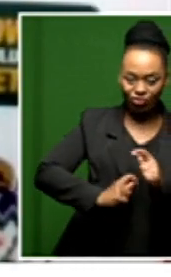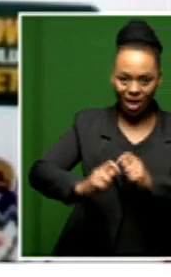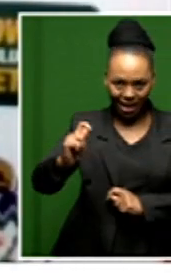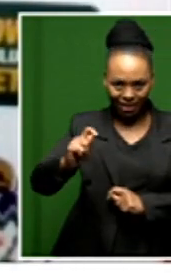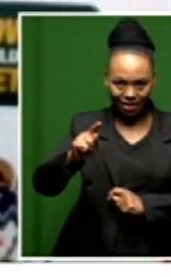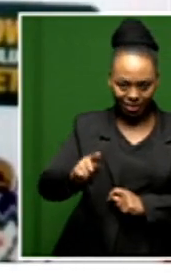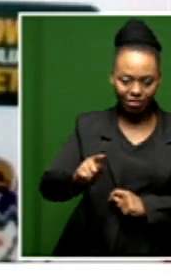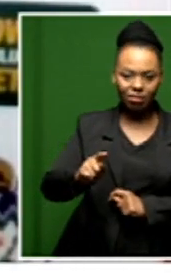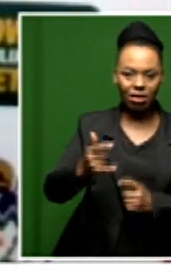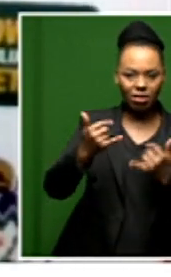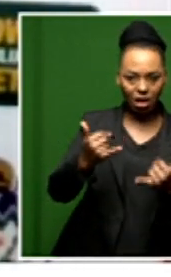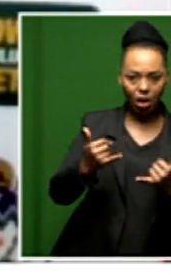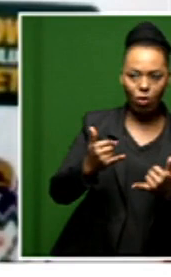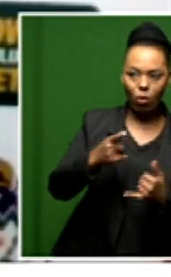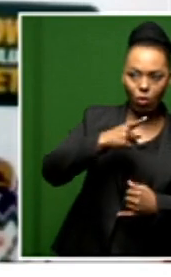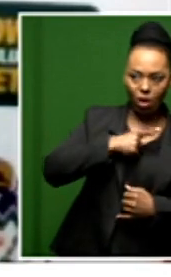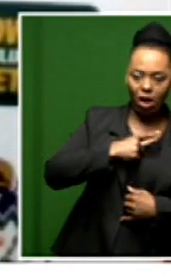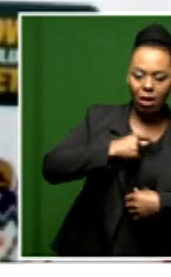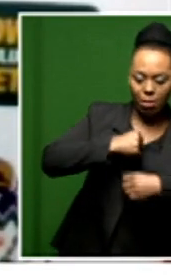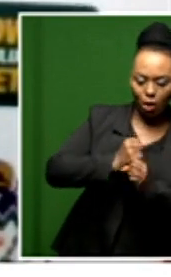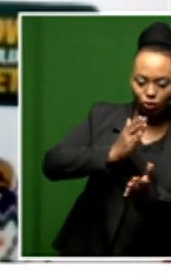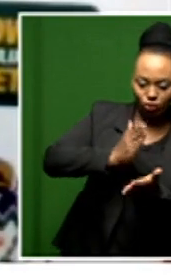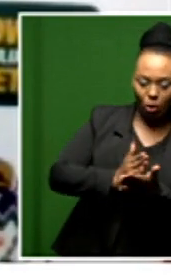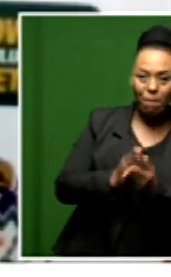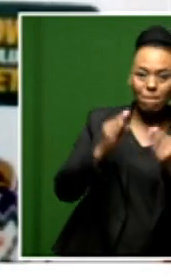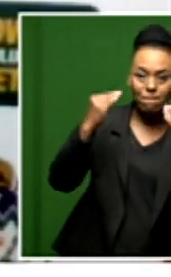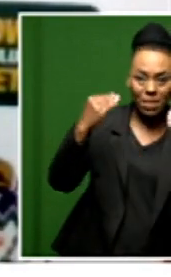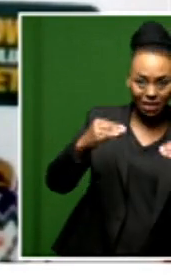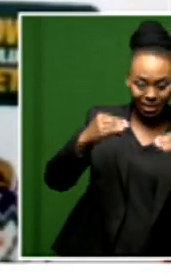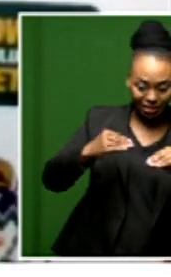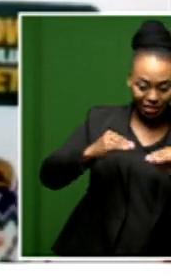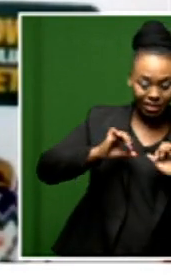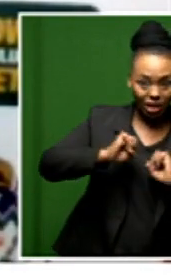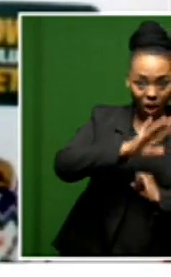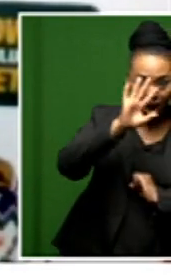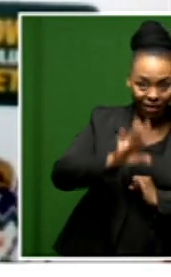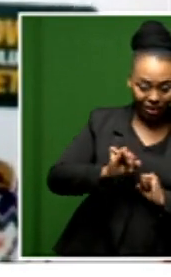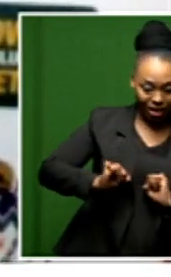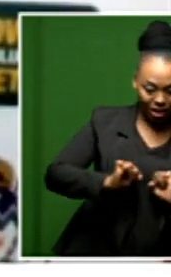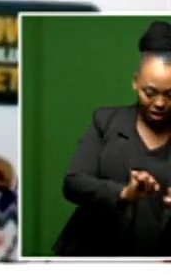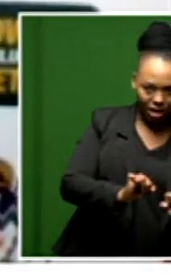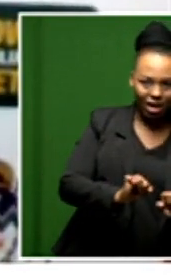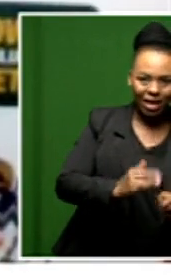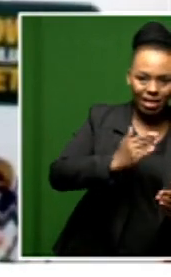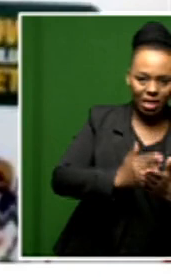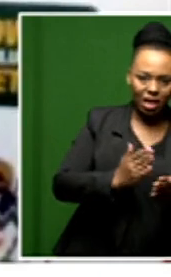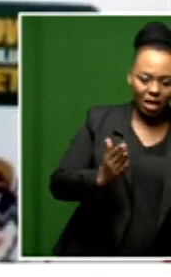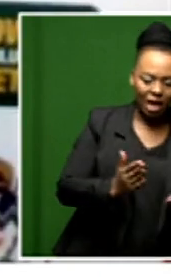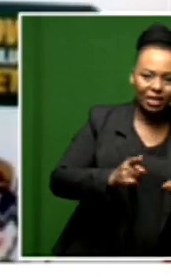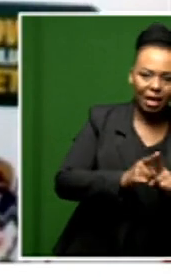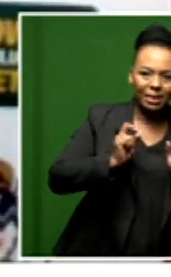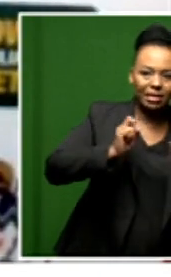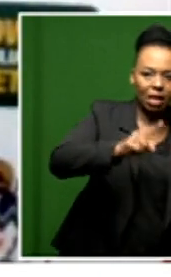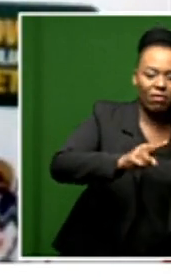seek also to ensure that the businesses in South Africa are encouraged to manufacture.